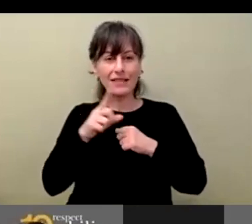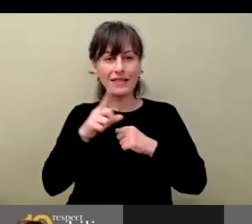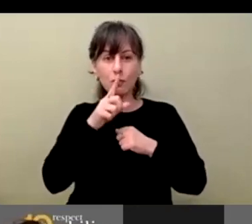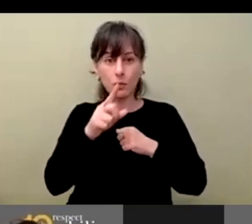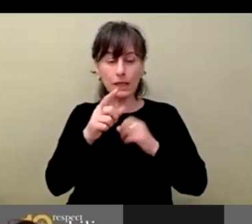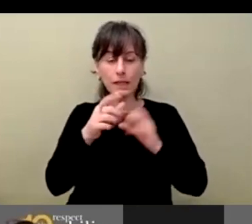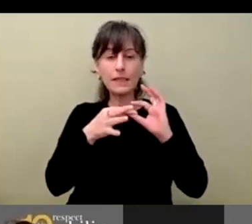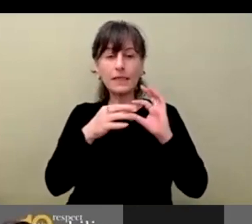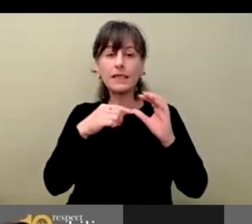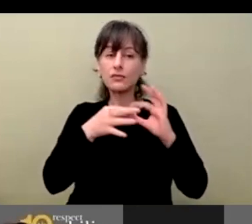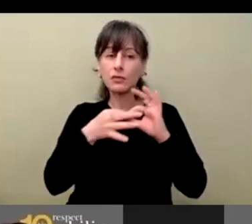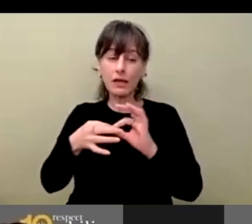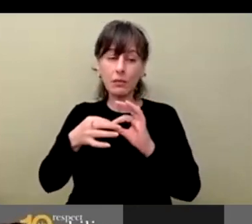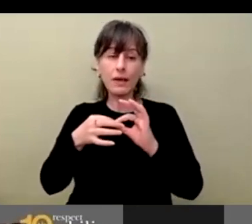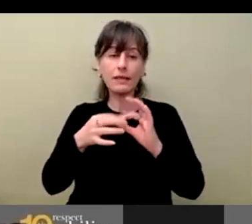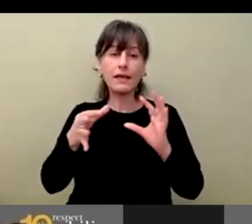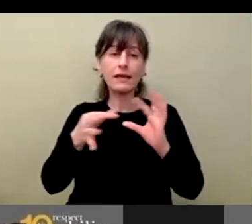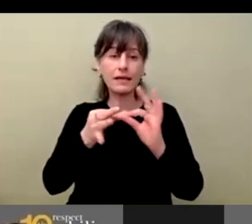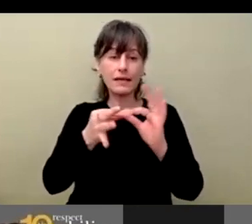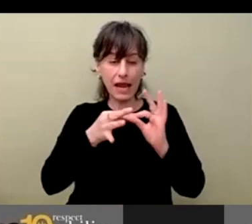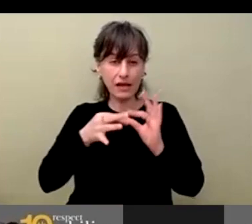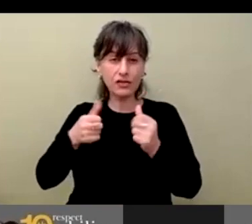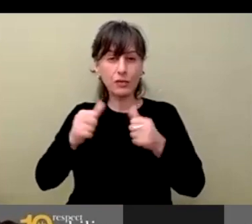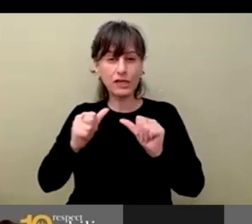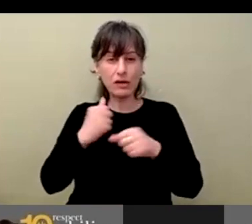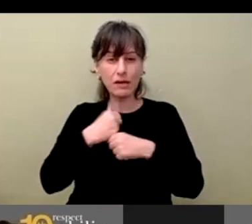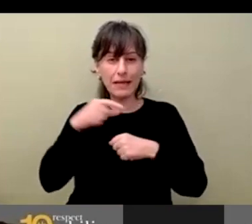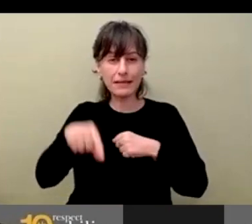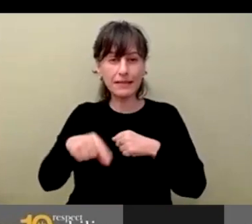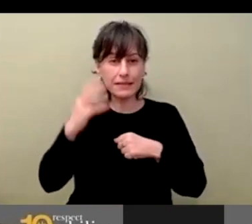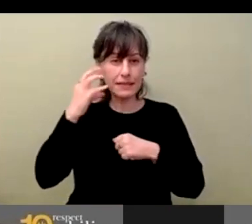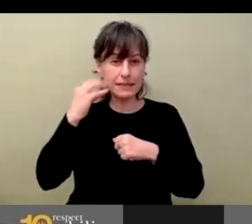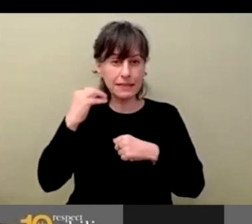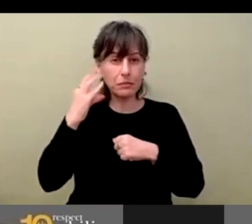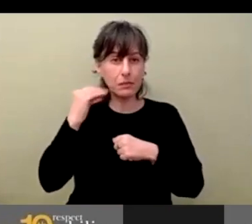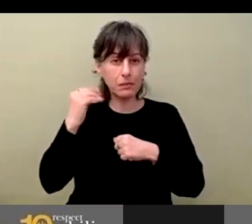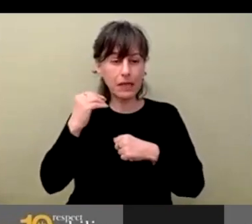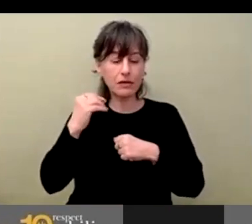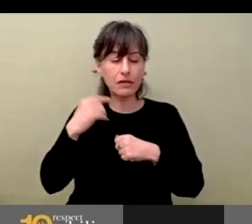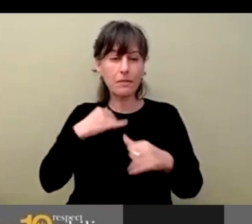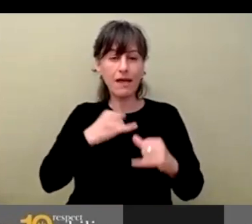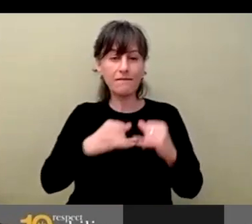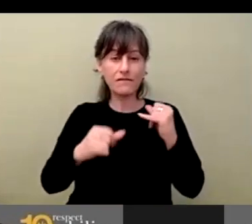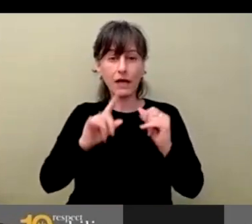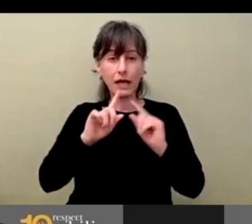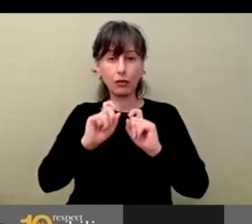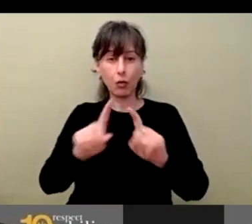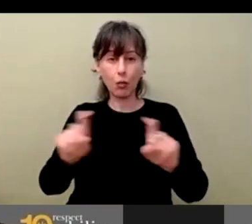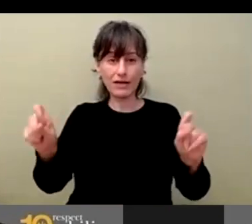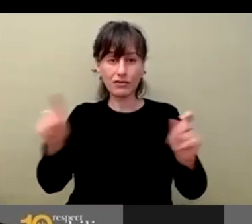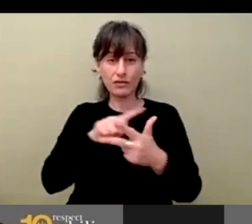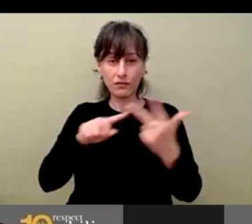the connections and how people tend to try to make this experience. And so, you know, my final question for you all,